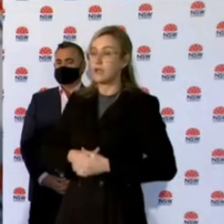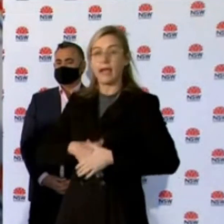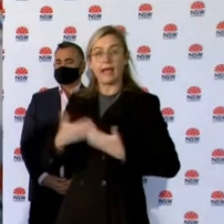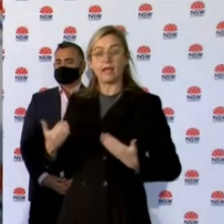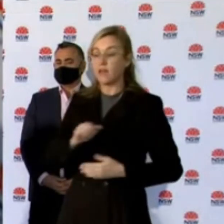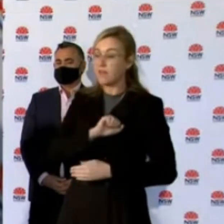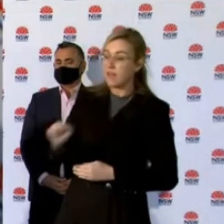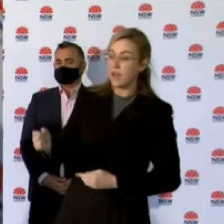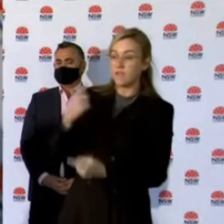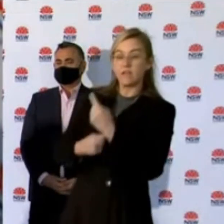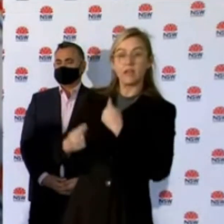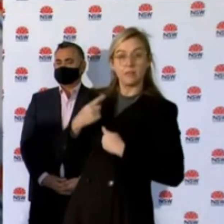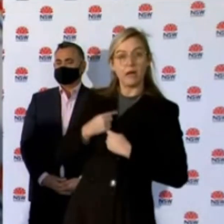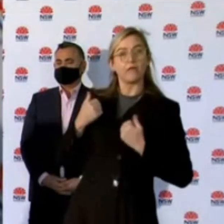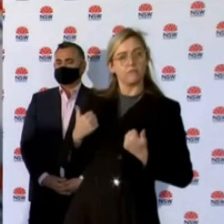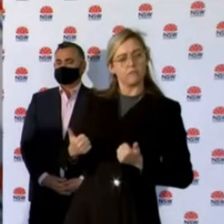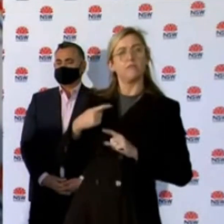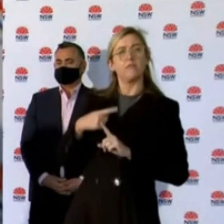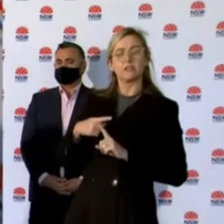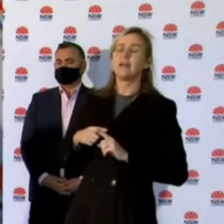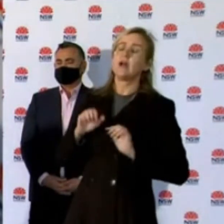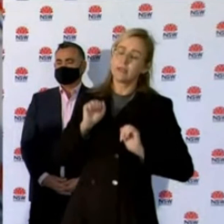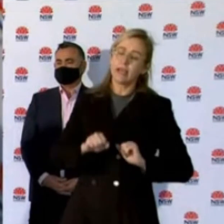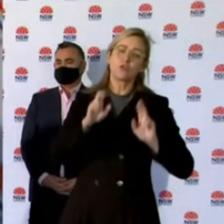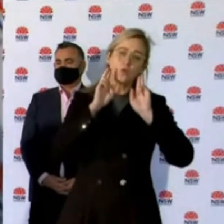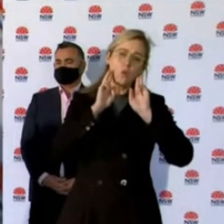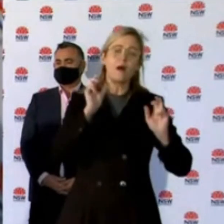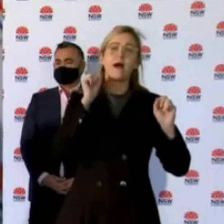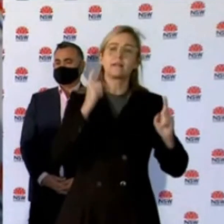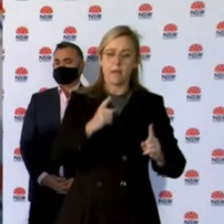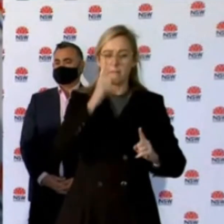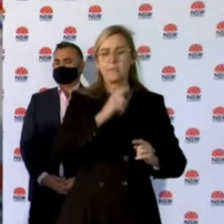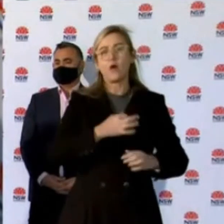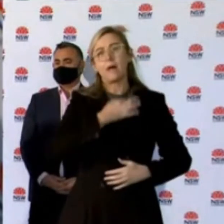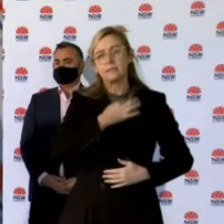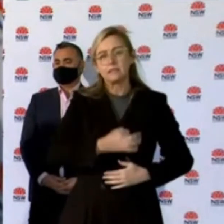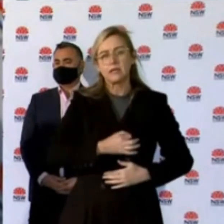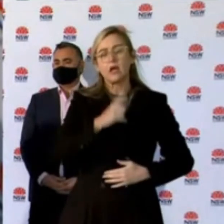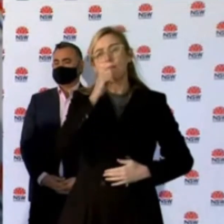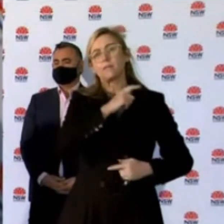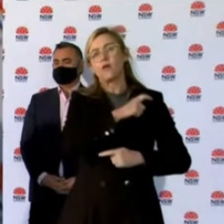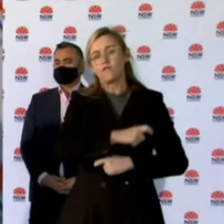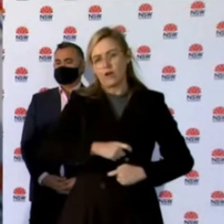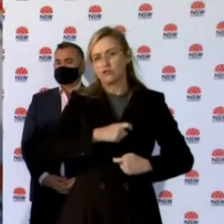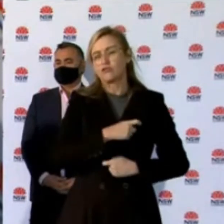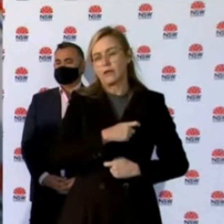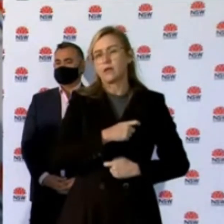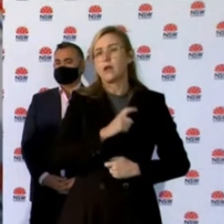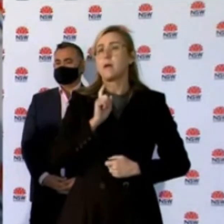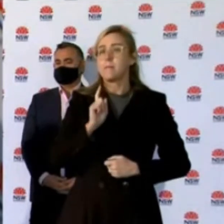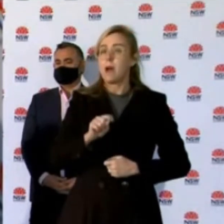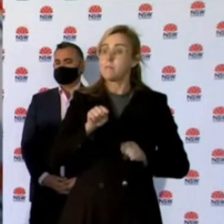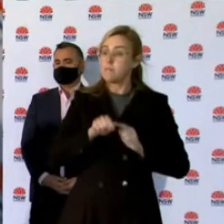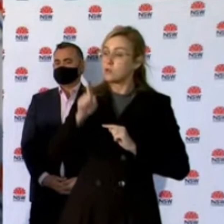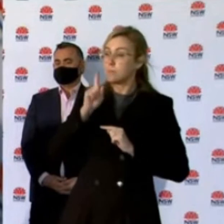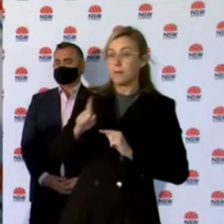Of course people are upset, of course people are frustrated, but the overwhelming feeling has been, how can we help, how can we beat